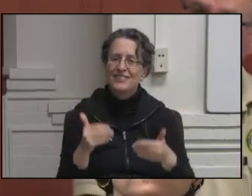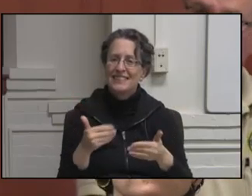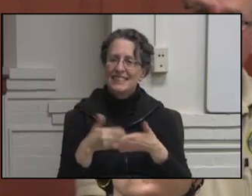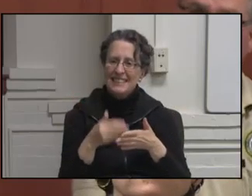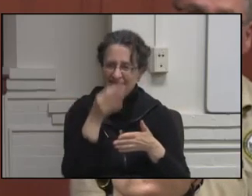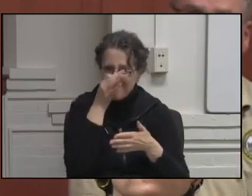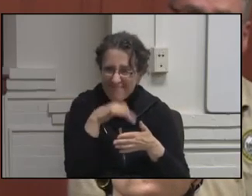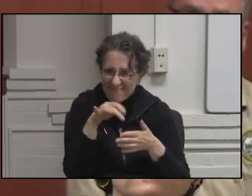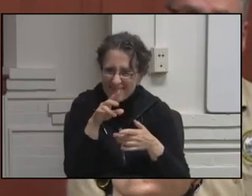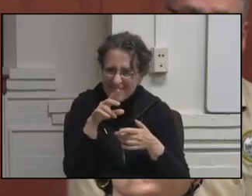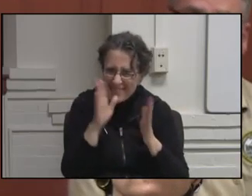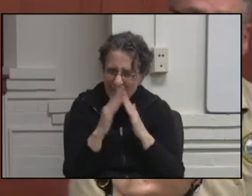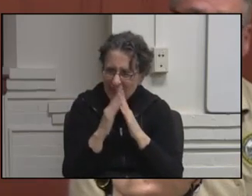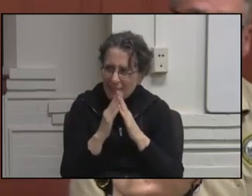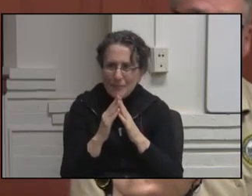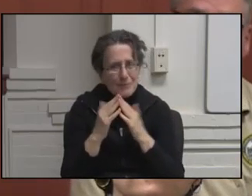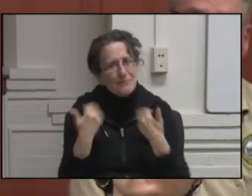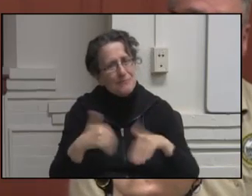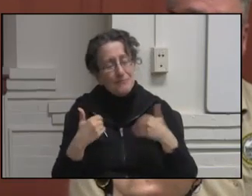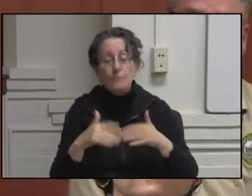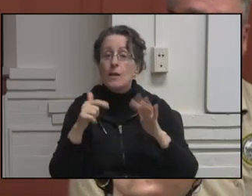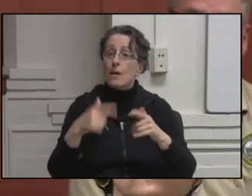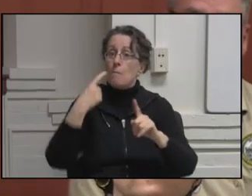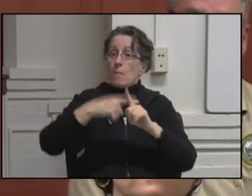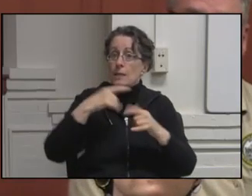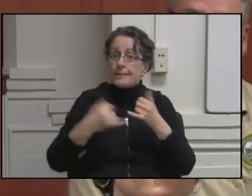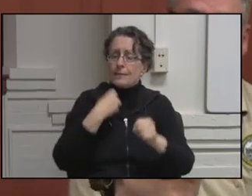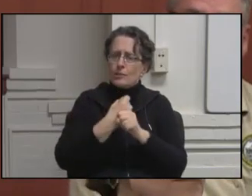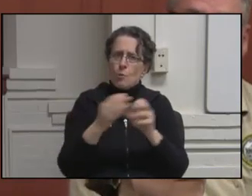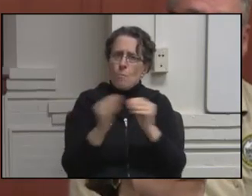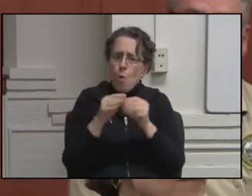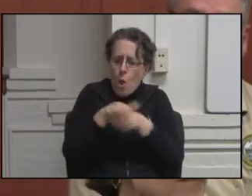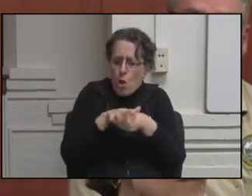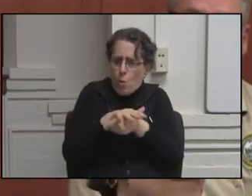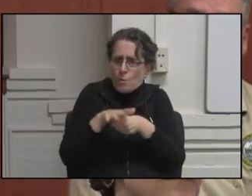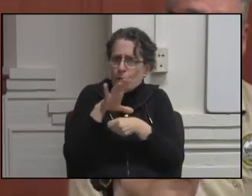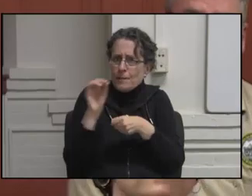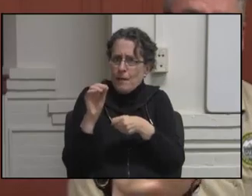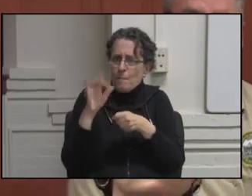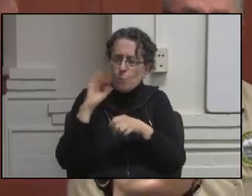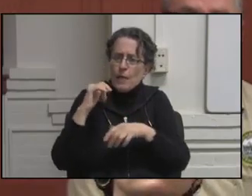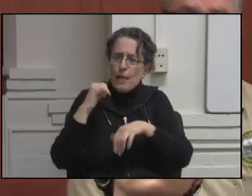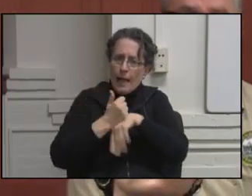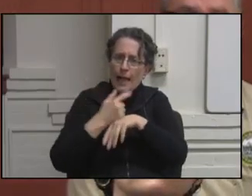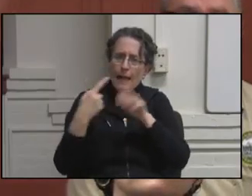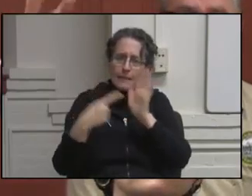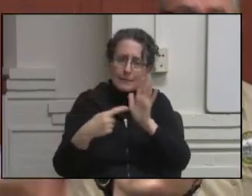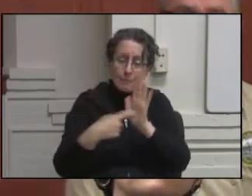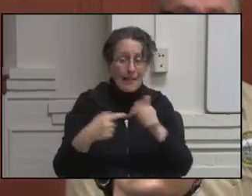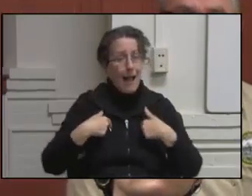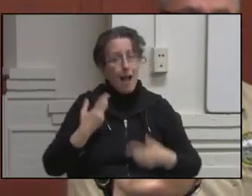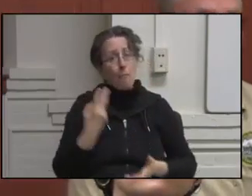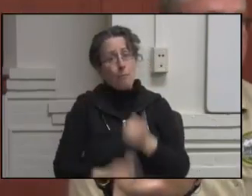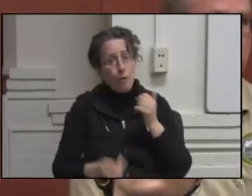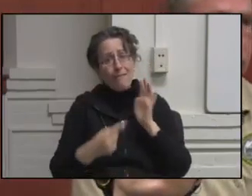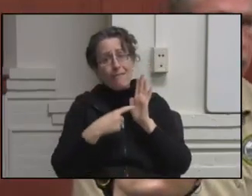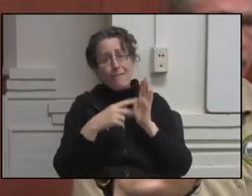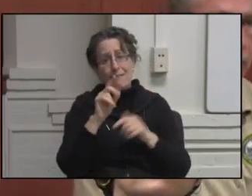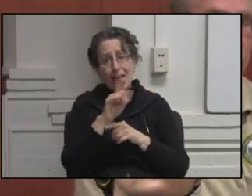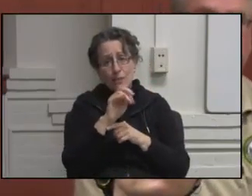seem to be incorporating a lot more local vendors, and I think that's also really exciting as a local business owner and a vendor. I think